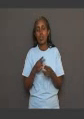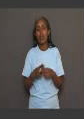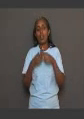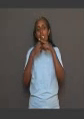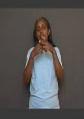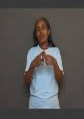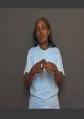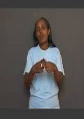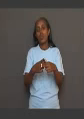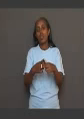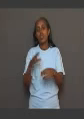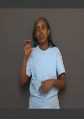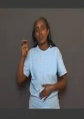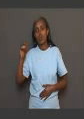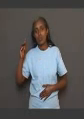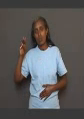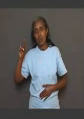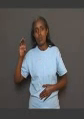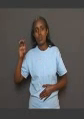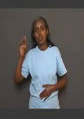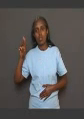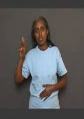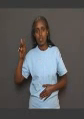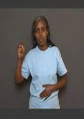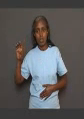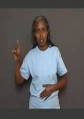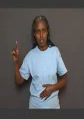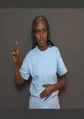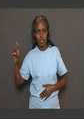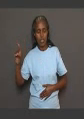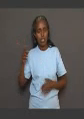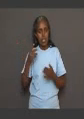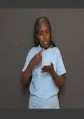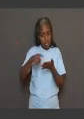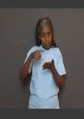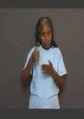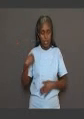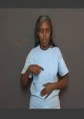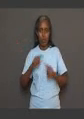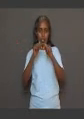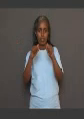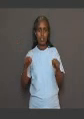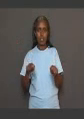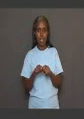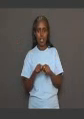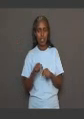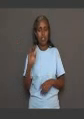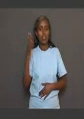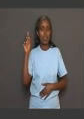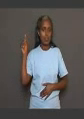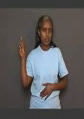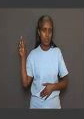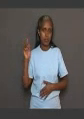called concurrent. Let us mark our triangle like this.